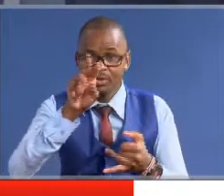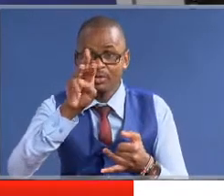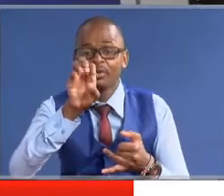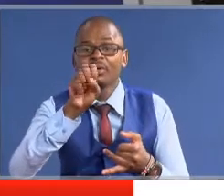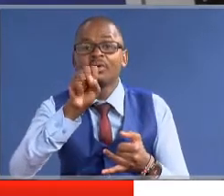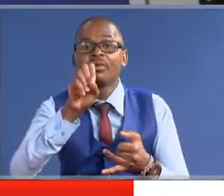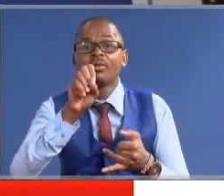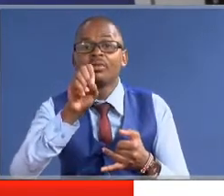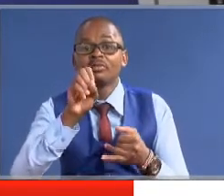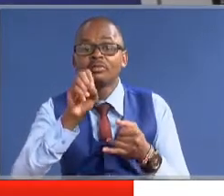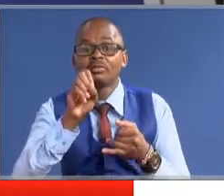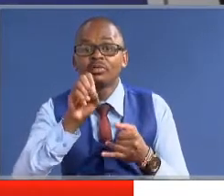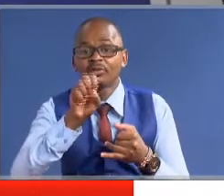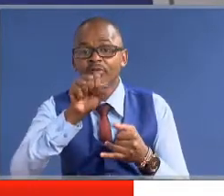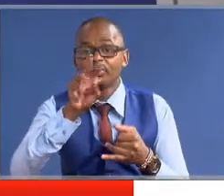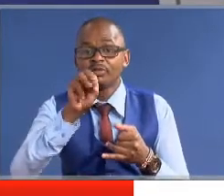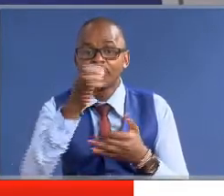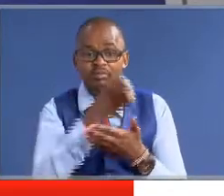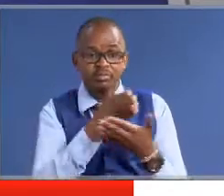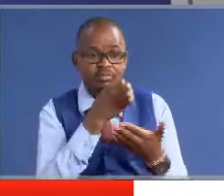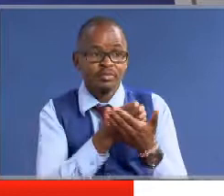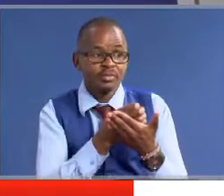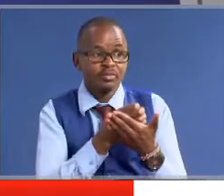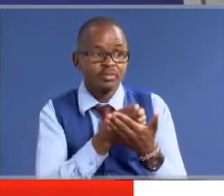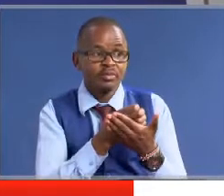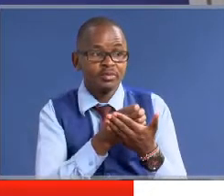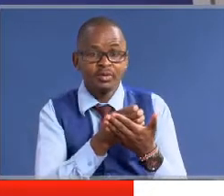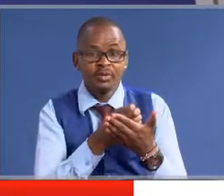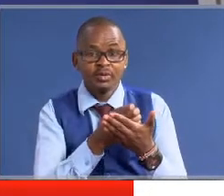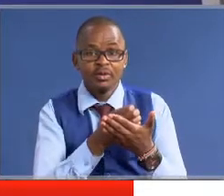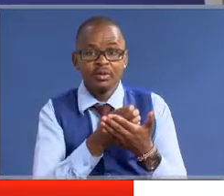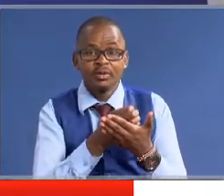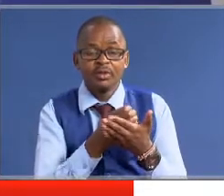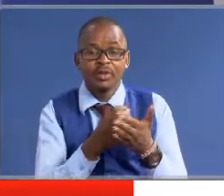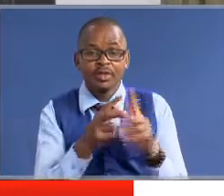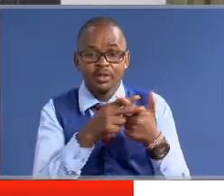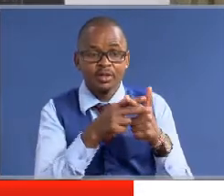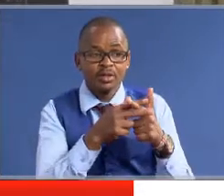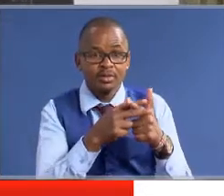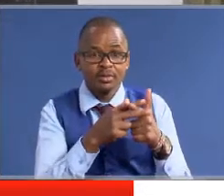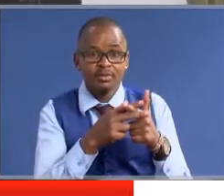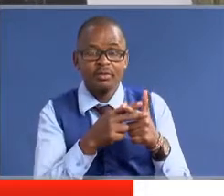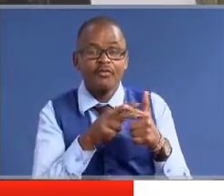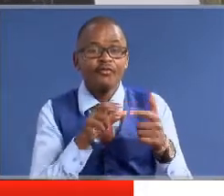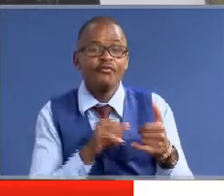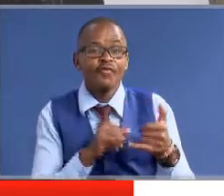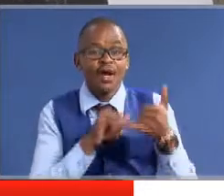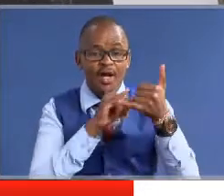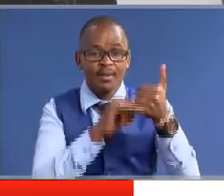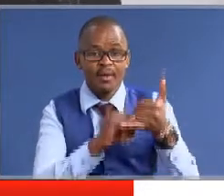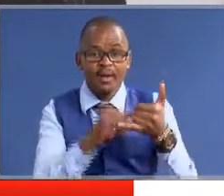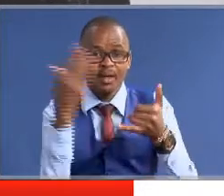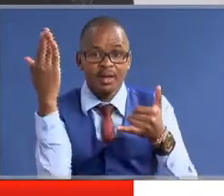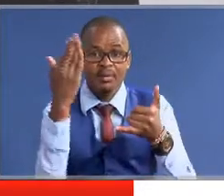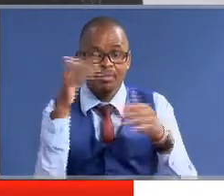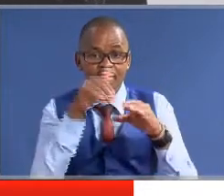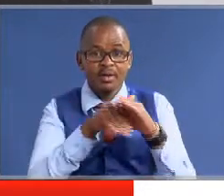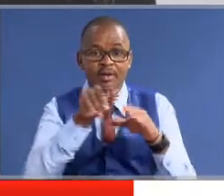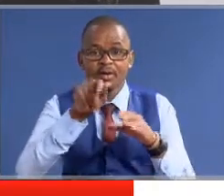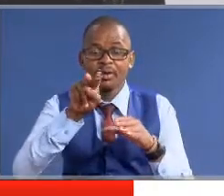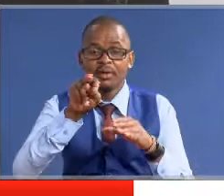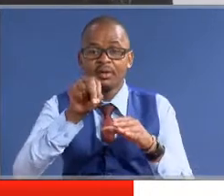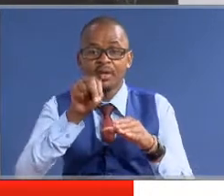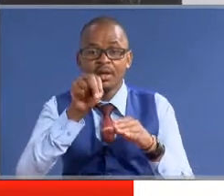David. While Samson is an economist, David is an aeronautic engineer. His wife, Elizabeth, is a lecturer at Pan